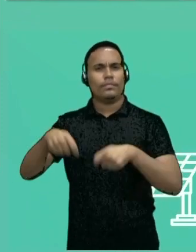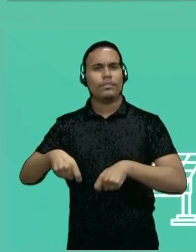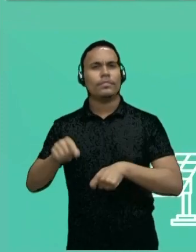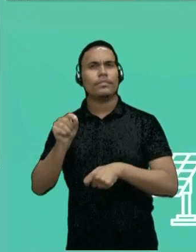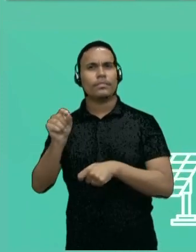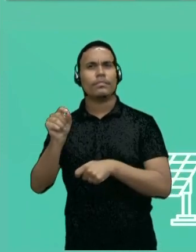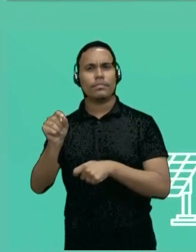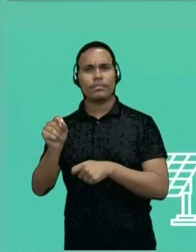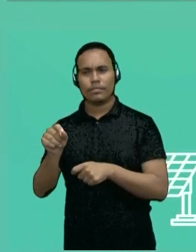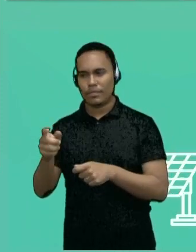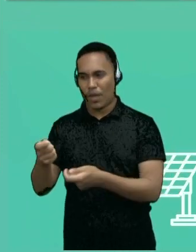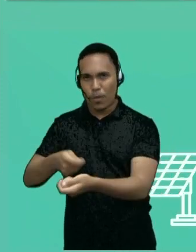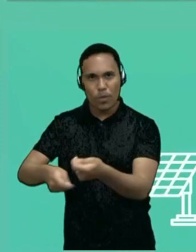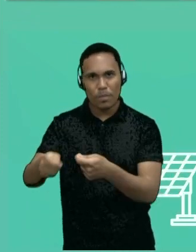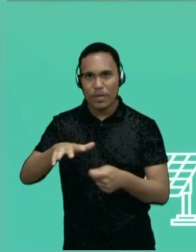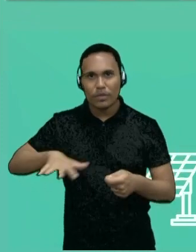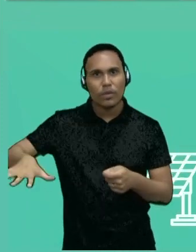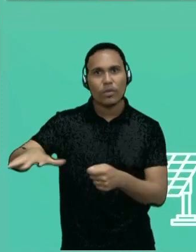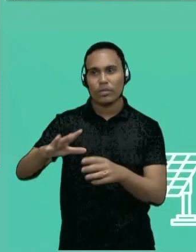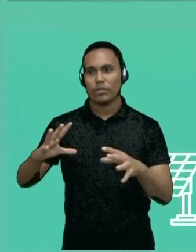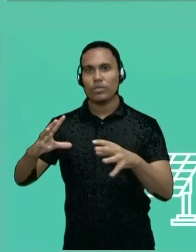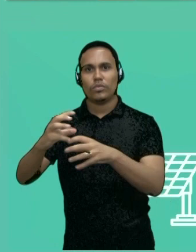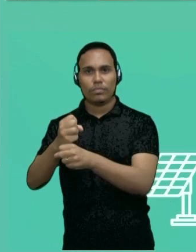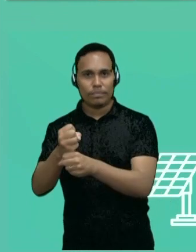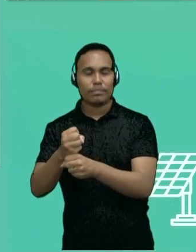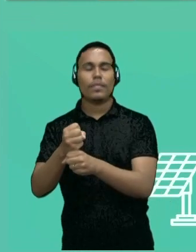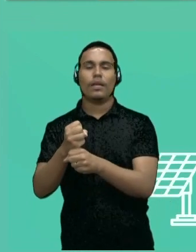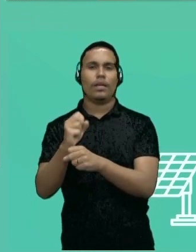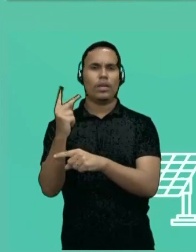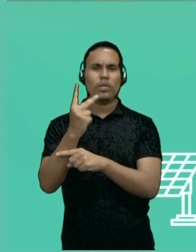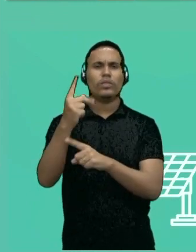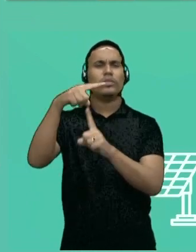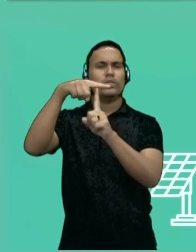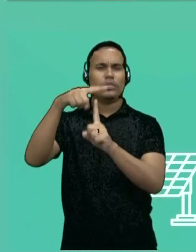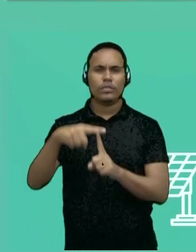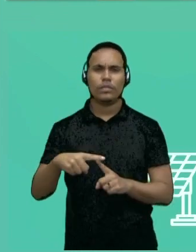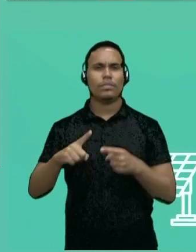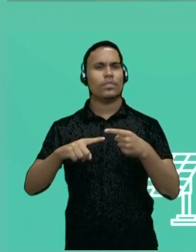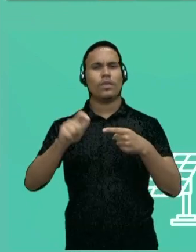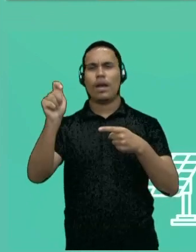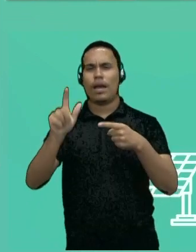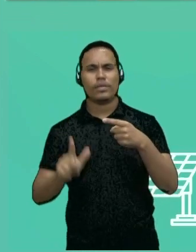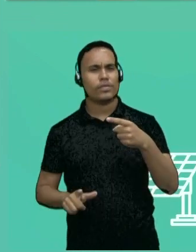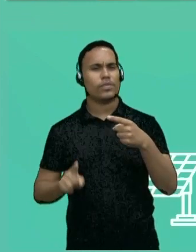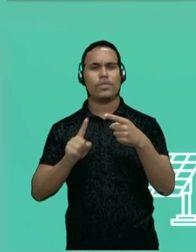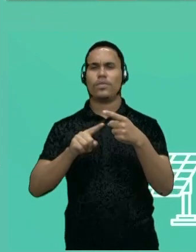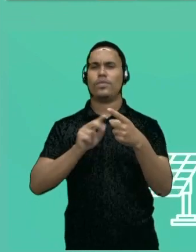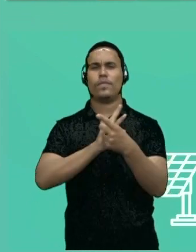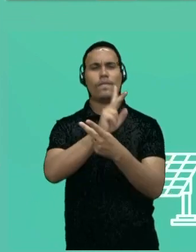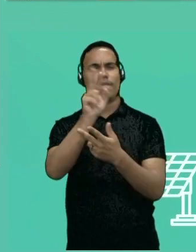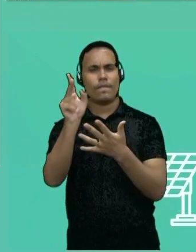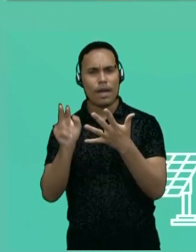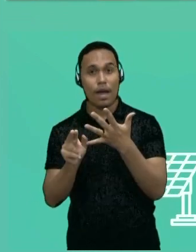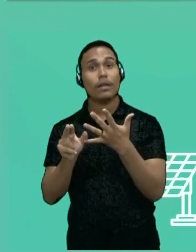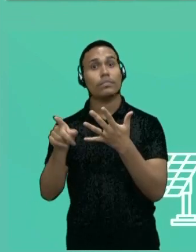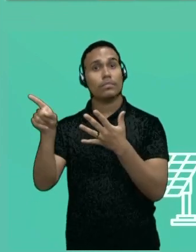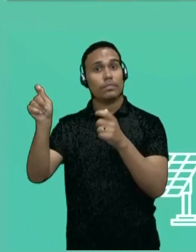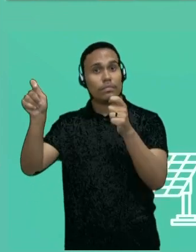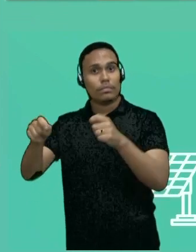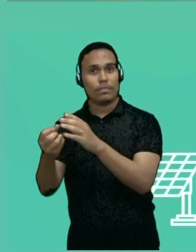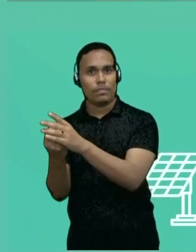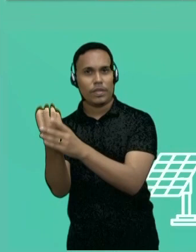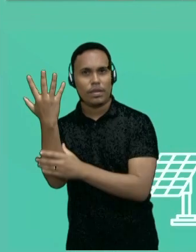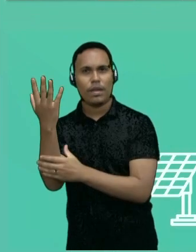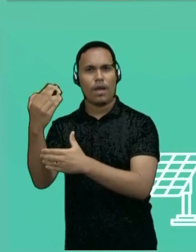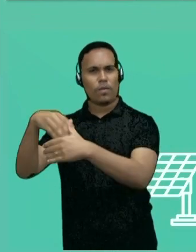hydrogen production technologies and expertise in EPC to storage and distribution technologies and solutions,